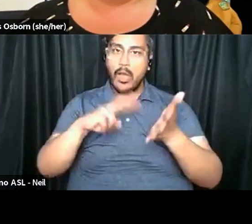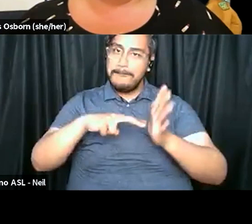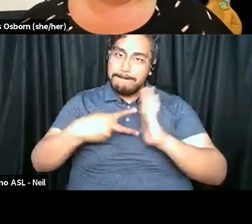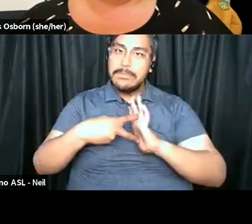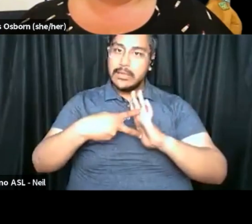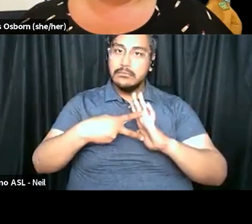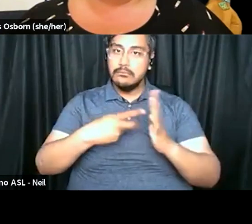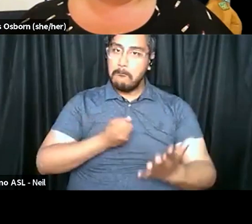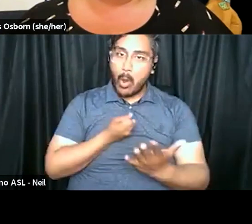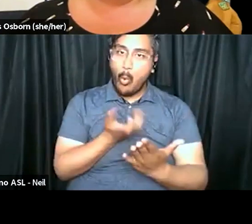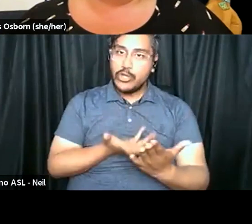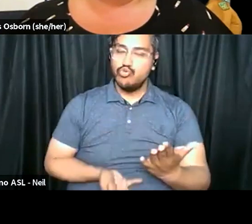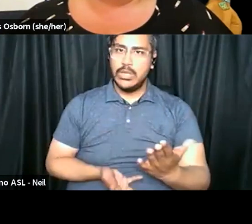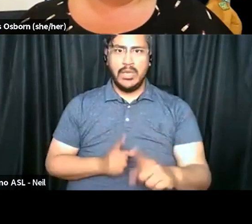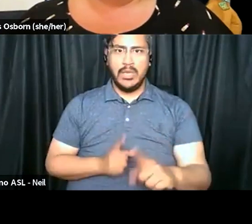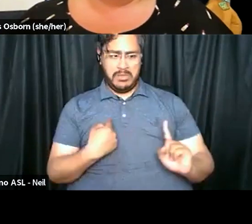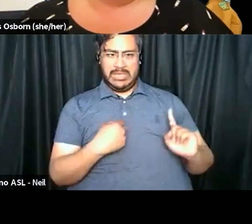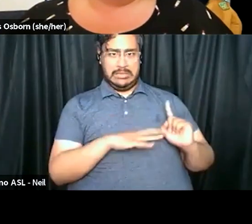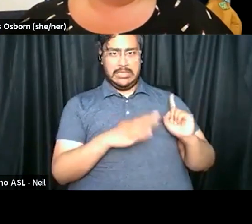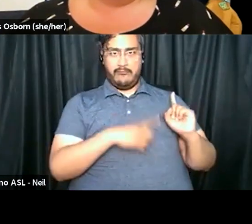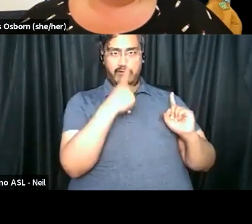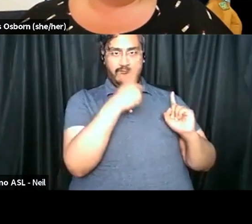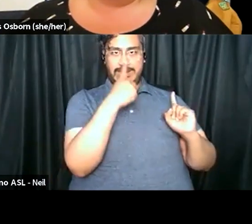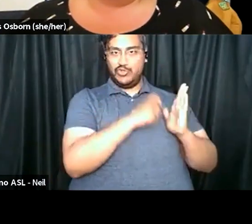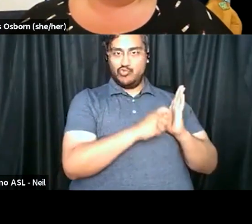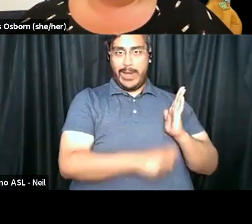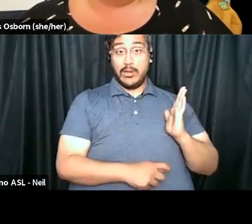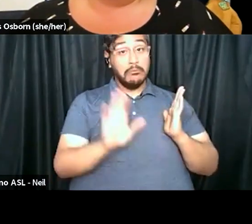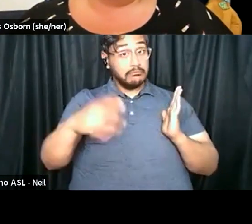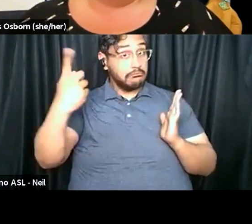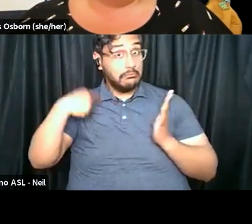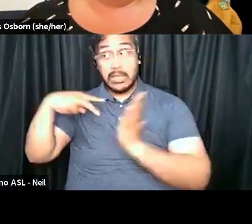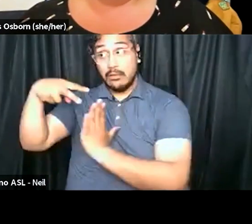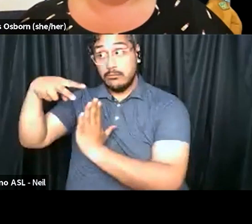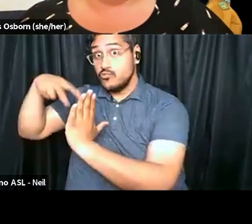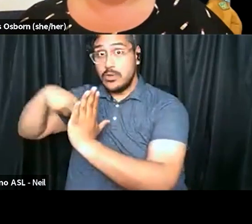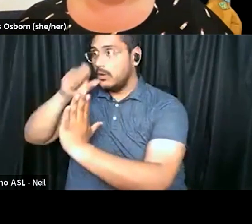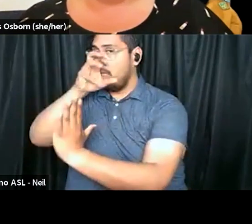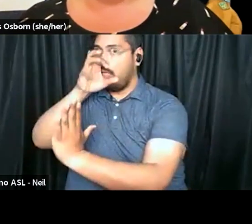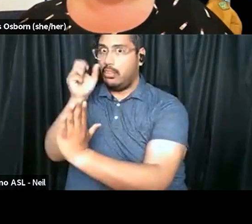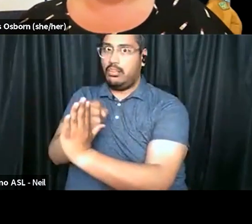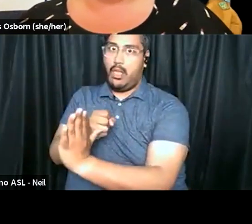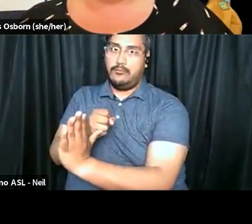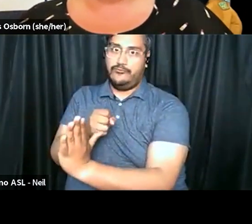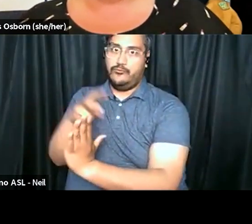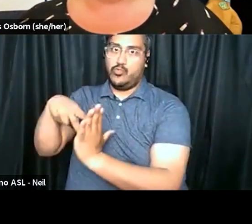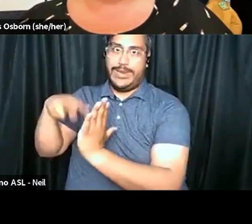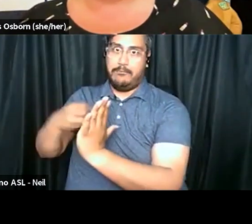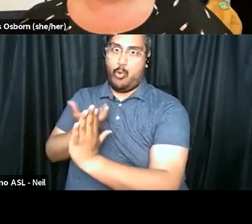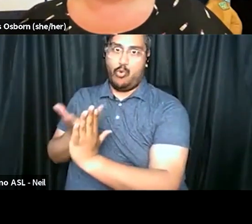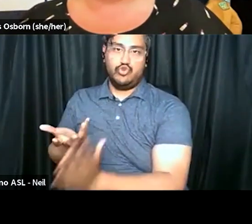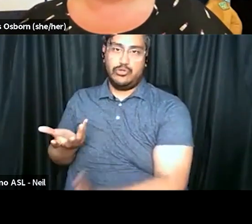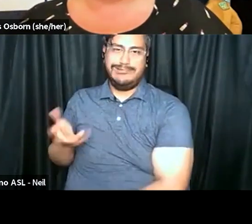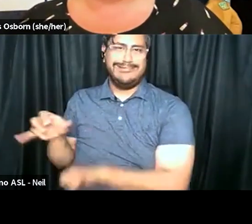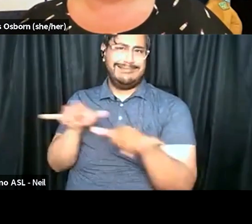being a fiction writer, I loved reading poetry. as much as I loved reading Dorothy